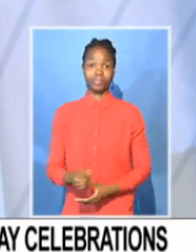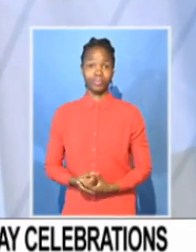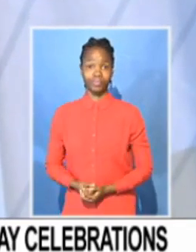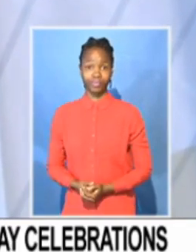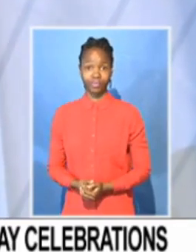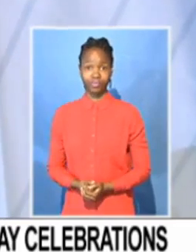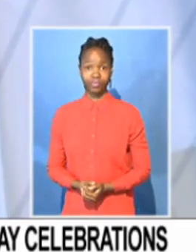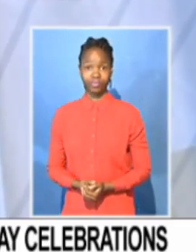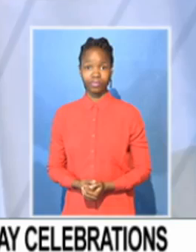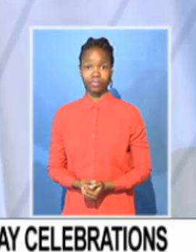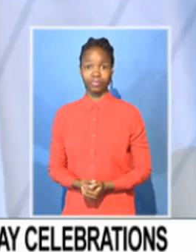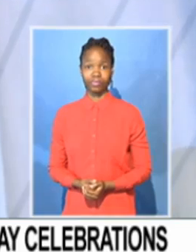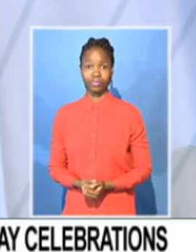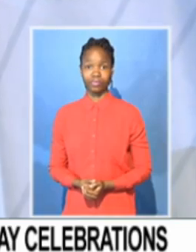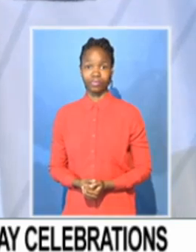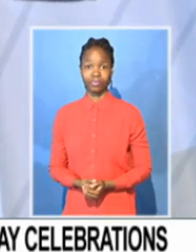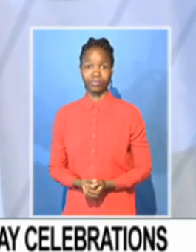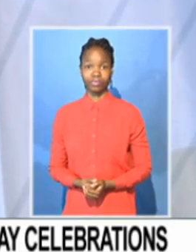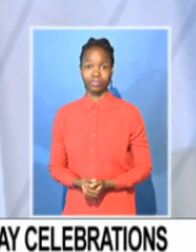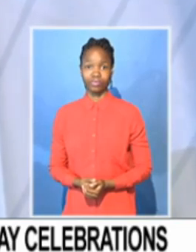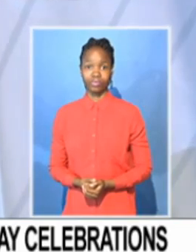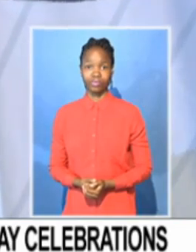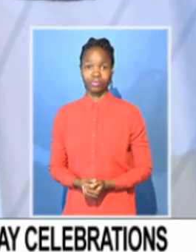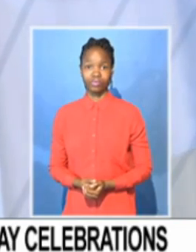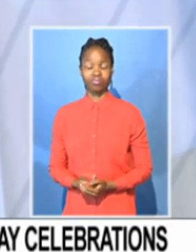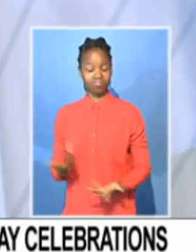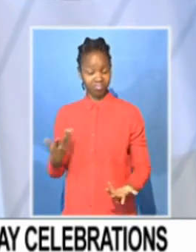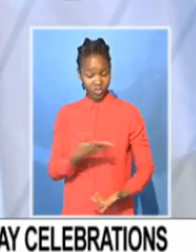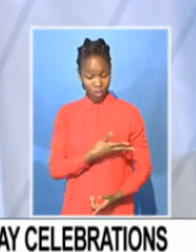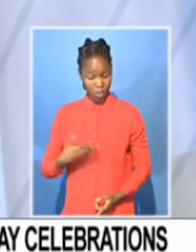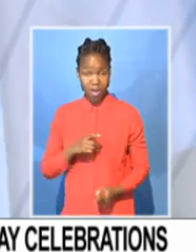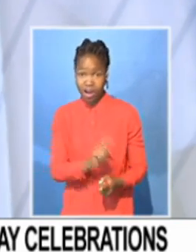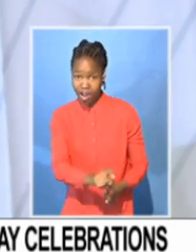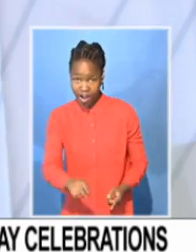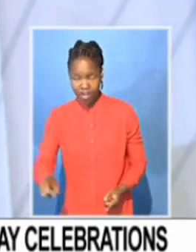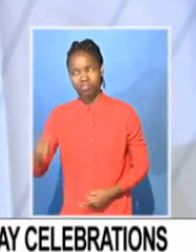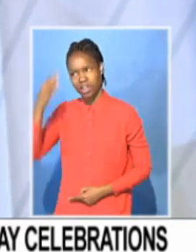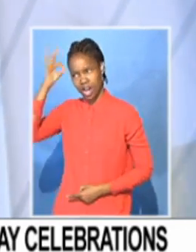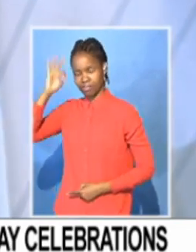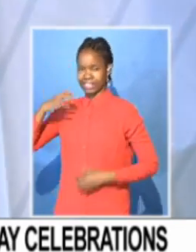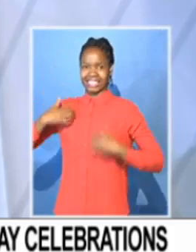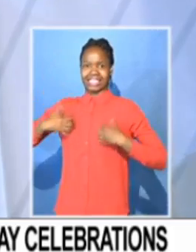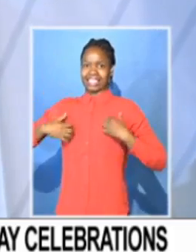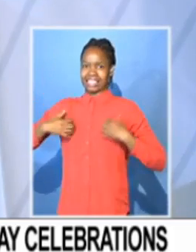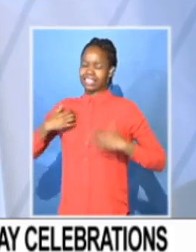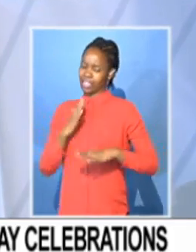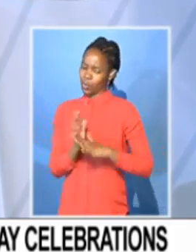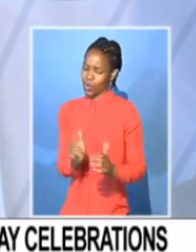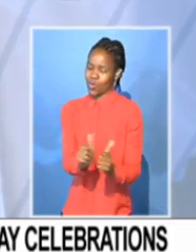Government stands ready to work with women to ensure that